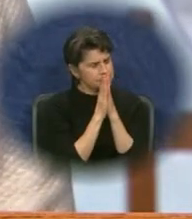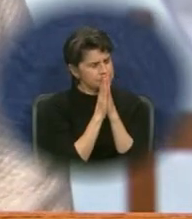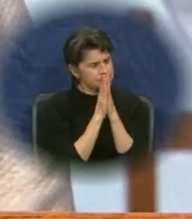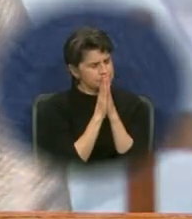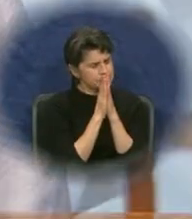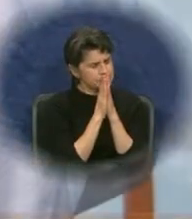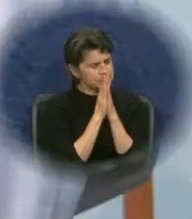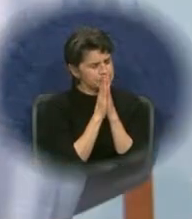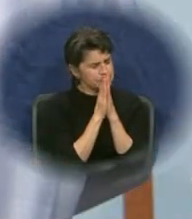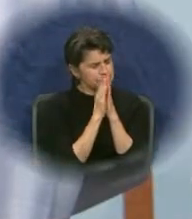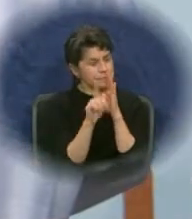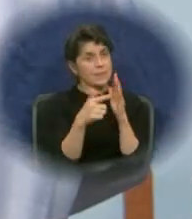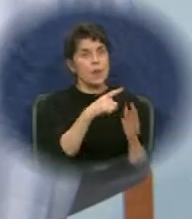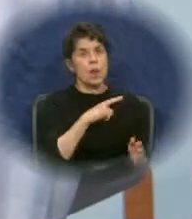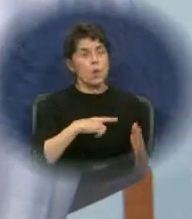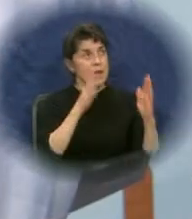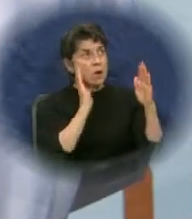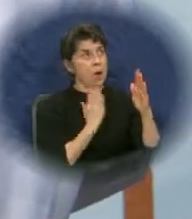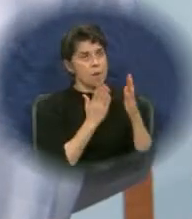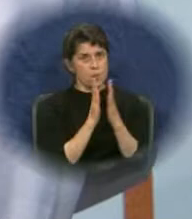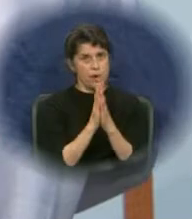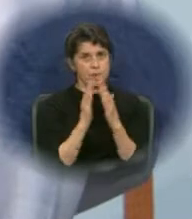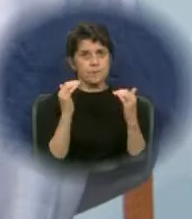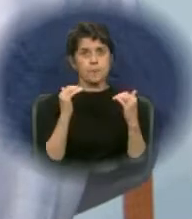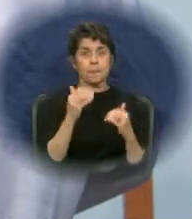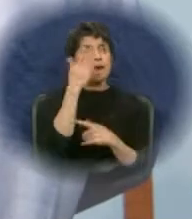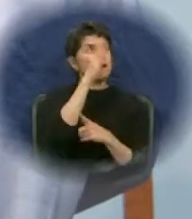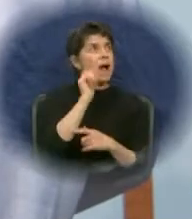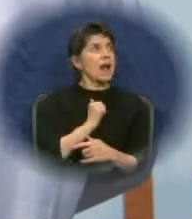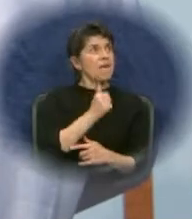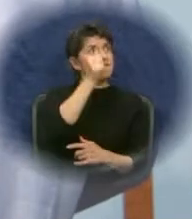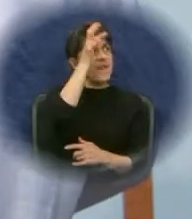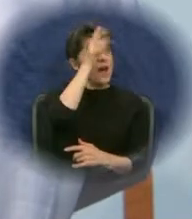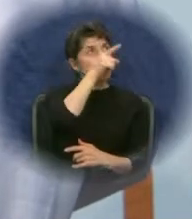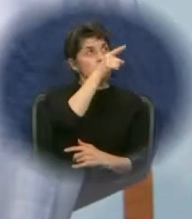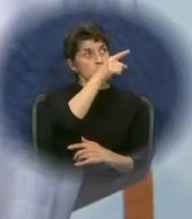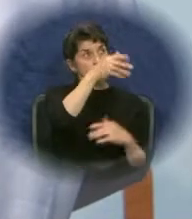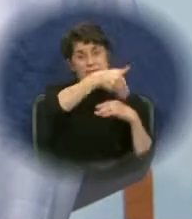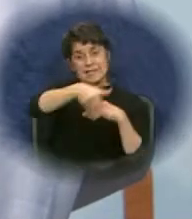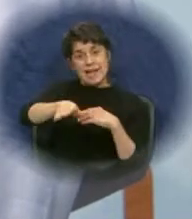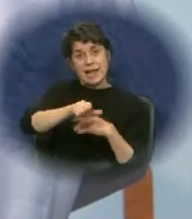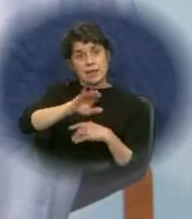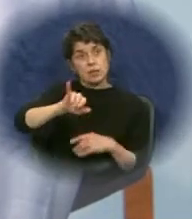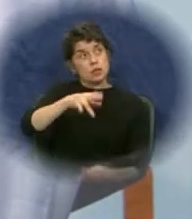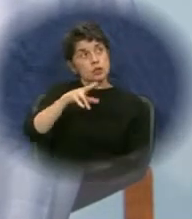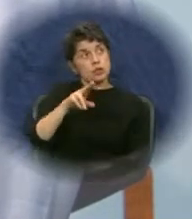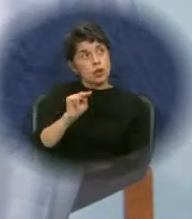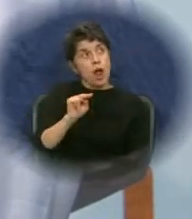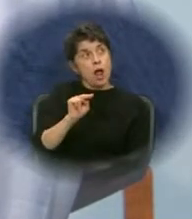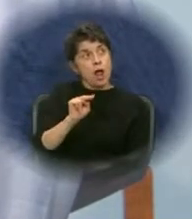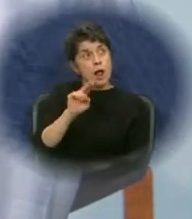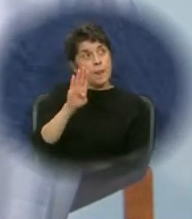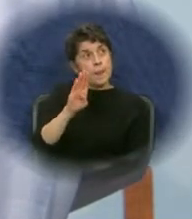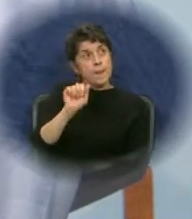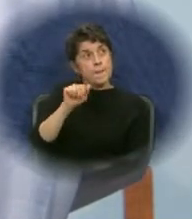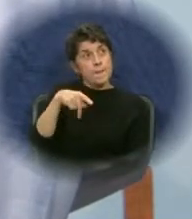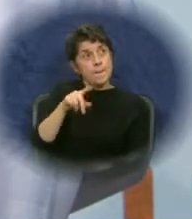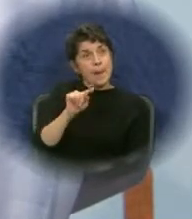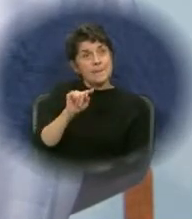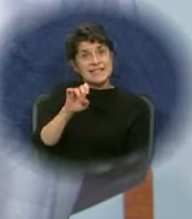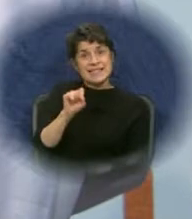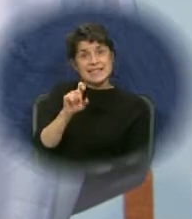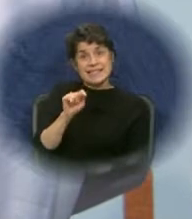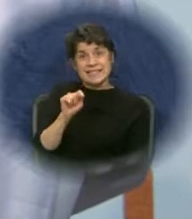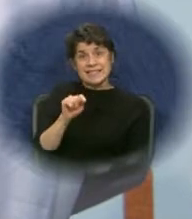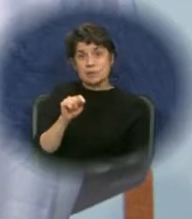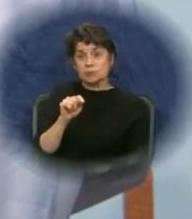prayer. God our Father, you sent John the Baptist to prepare the way for Jesus. Fill us with courage as we turn away